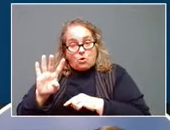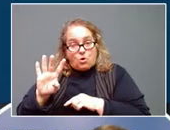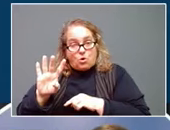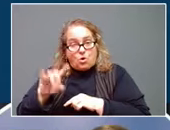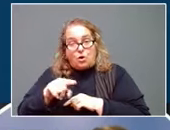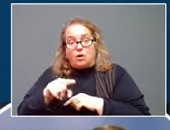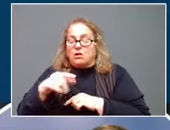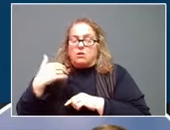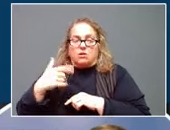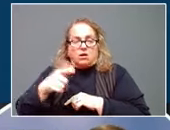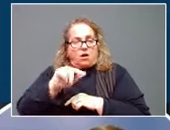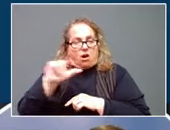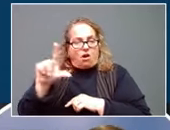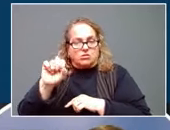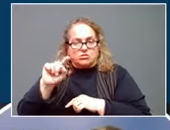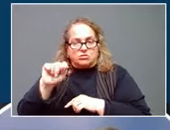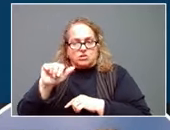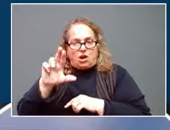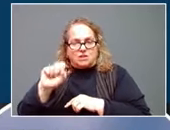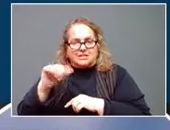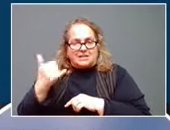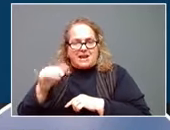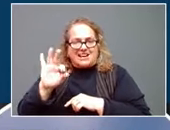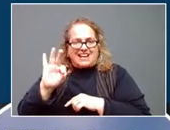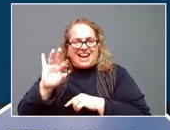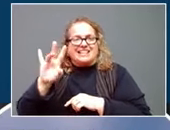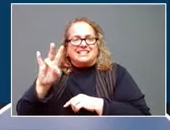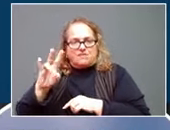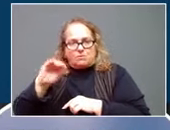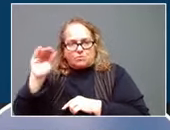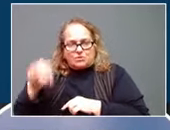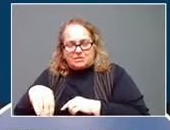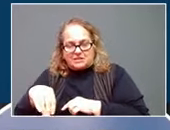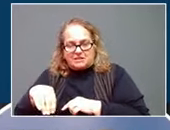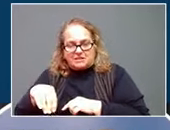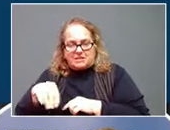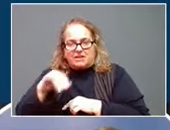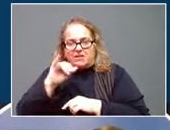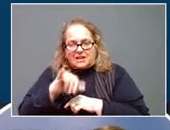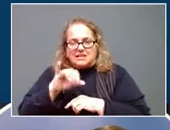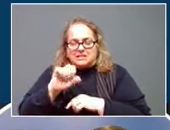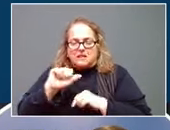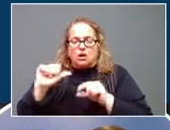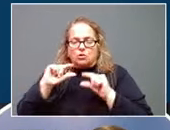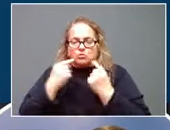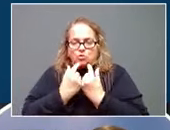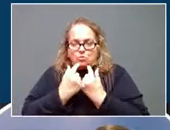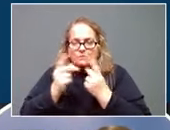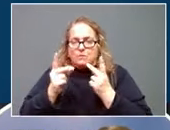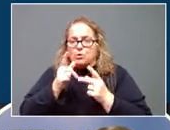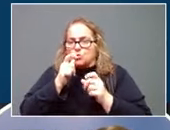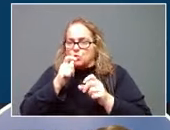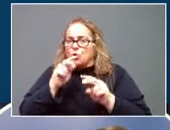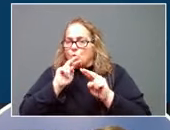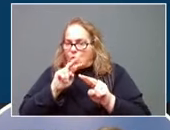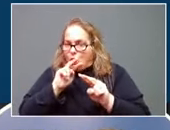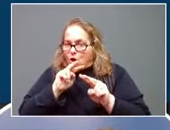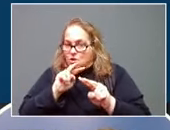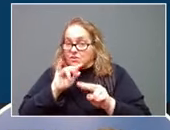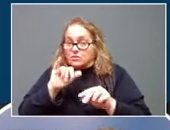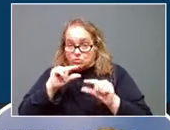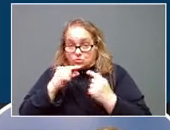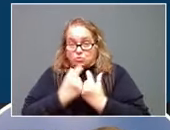all-stars, now up to 97%. This is a group that has watched. This is a group that's been